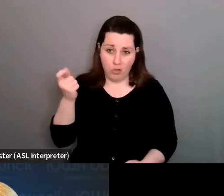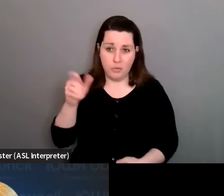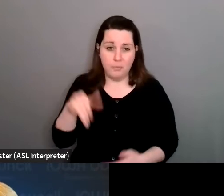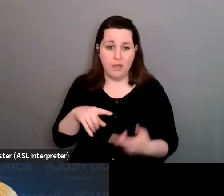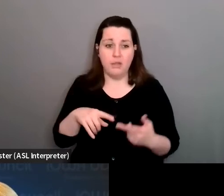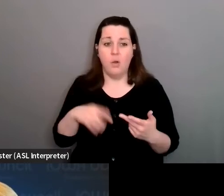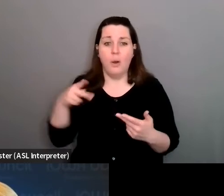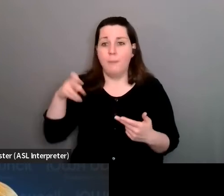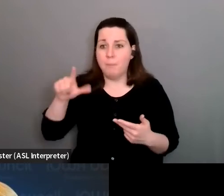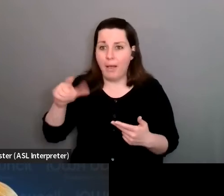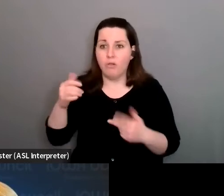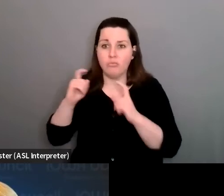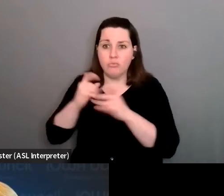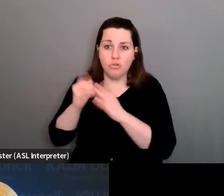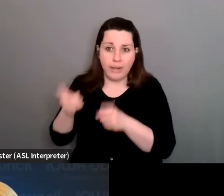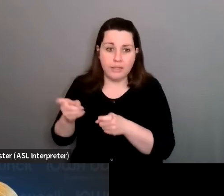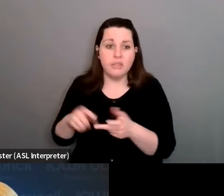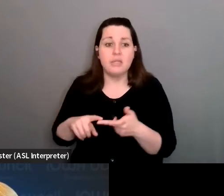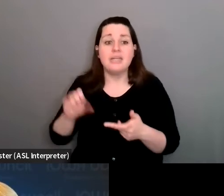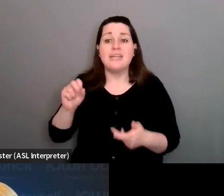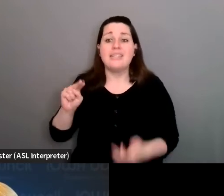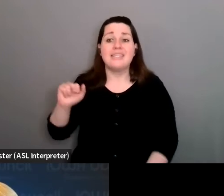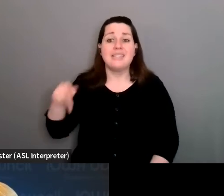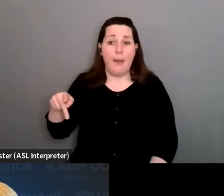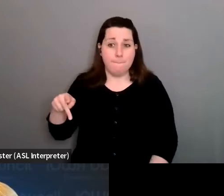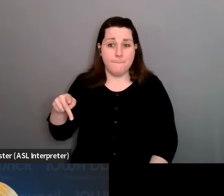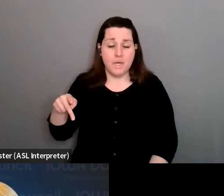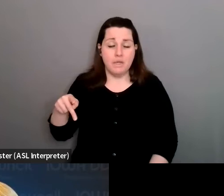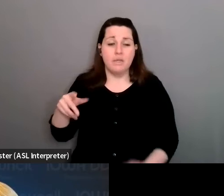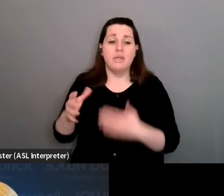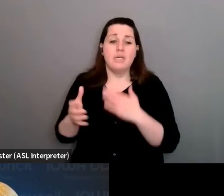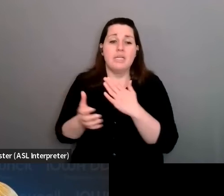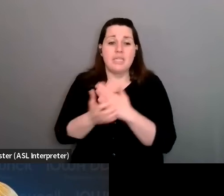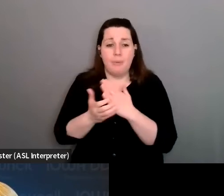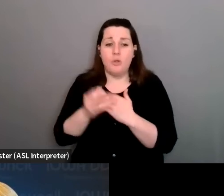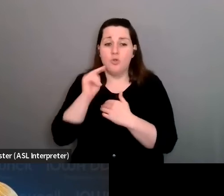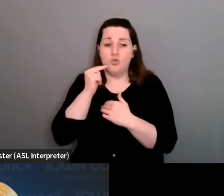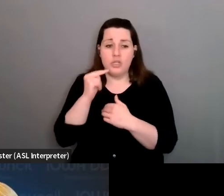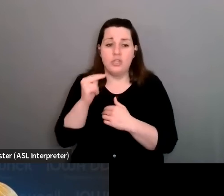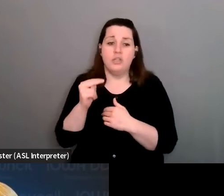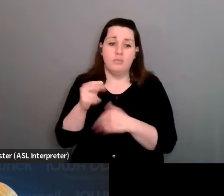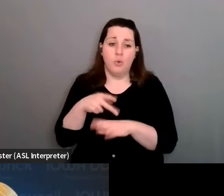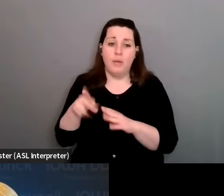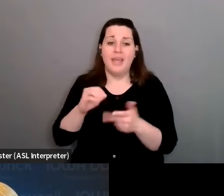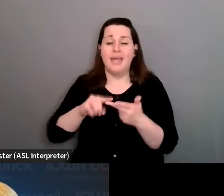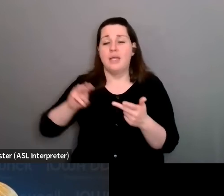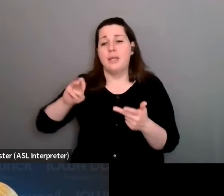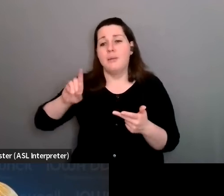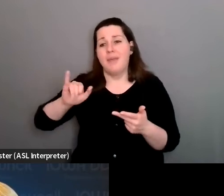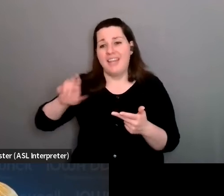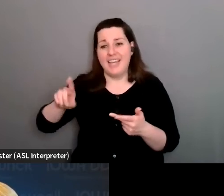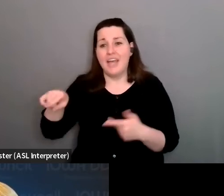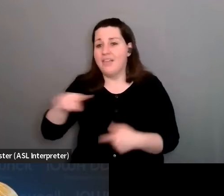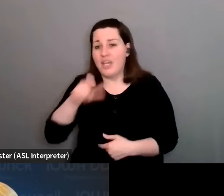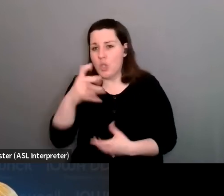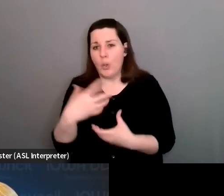Pell Grants. The SNAP, the Supplemental Nutritional Programs, and Medicaid, all of those disregard. This is a